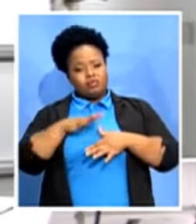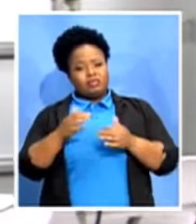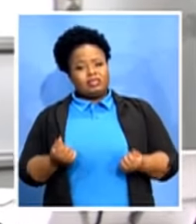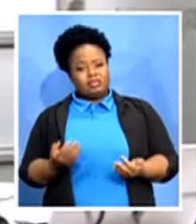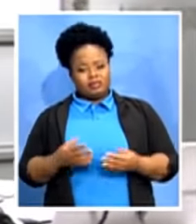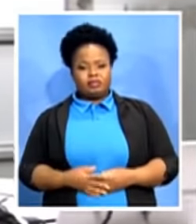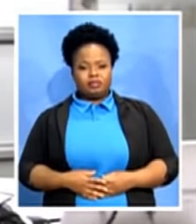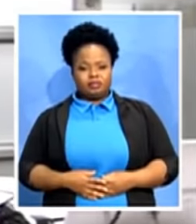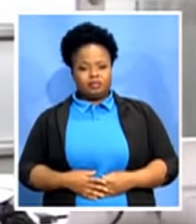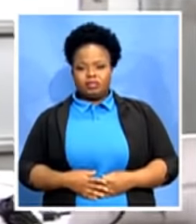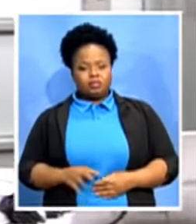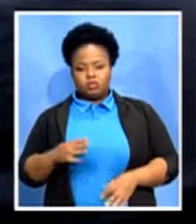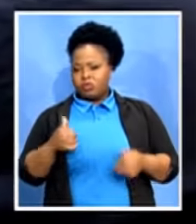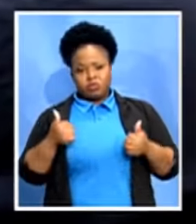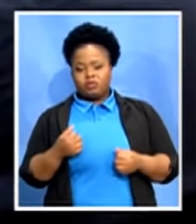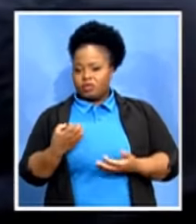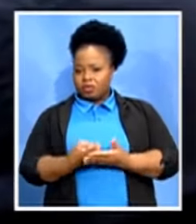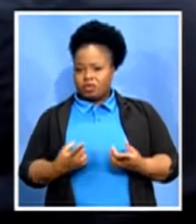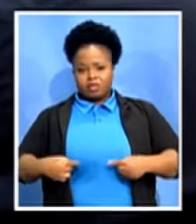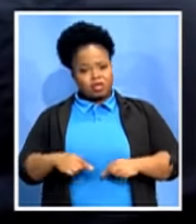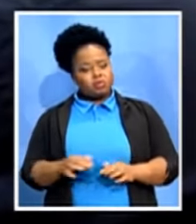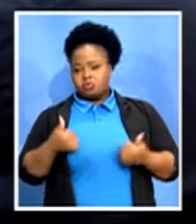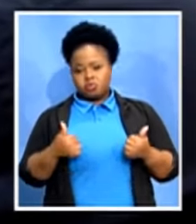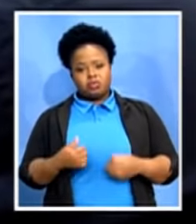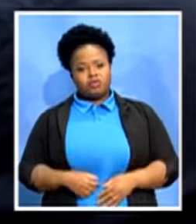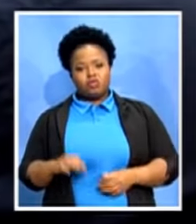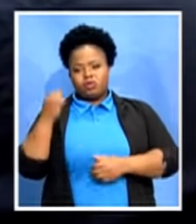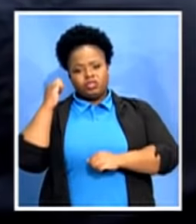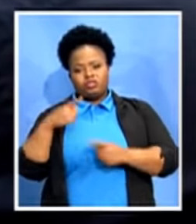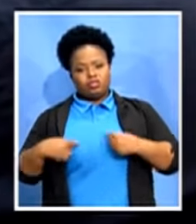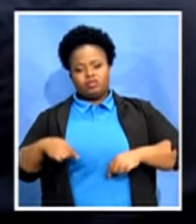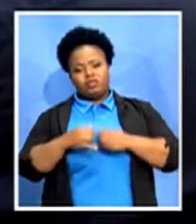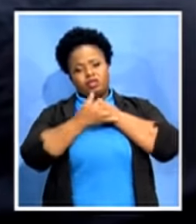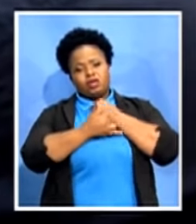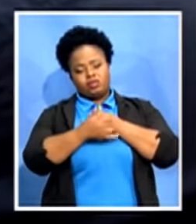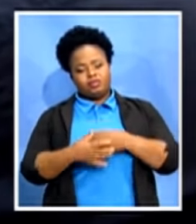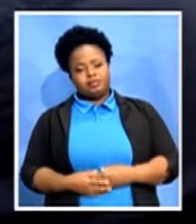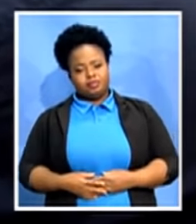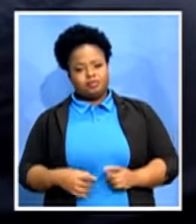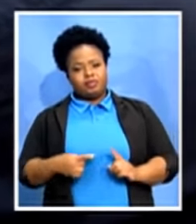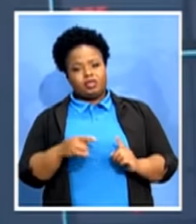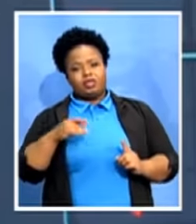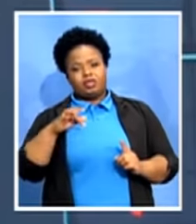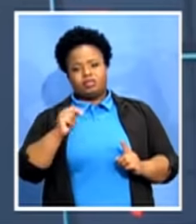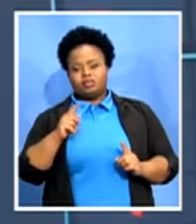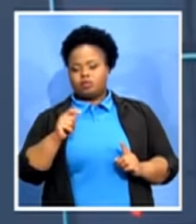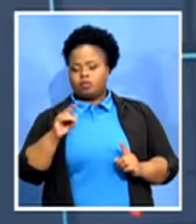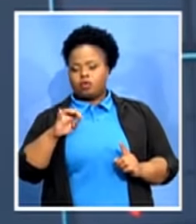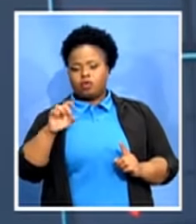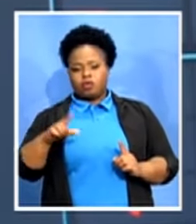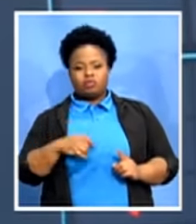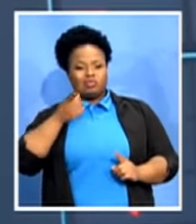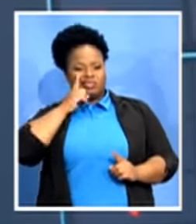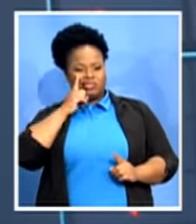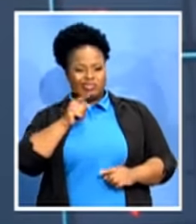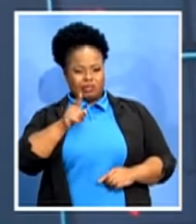not ideal for the country or the industry at large. Ernest Paul has been looking into the disruptive trend. This is our